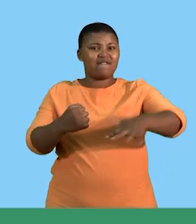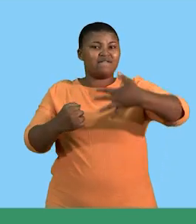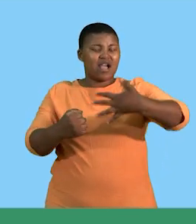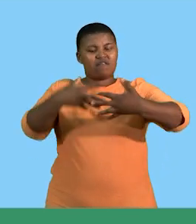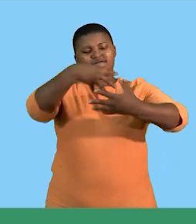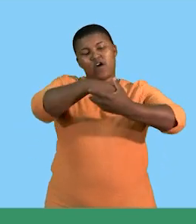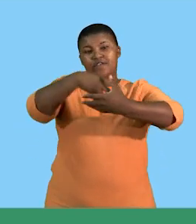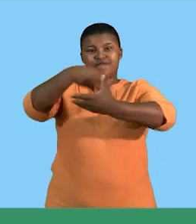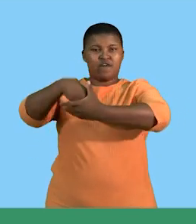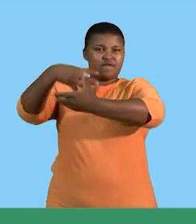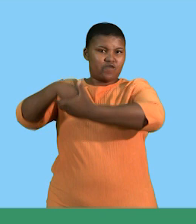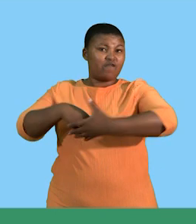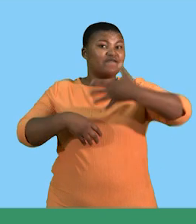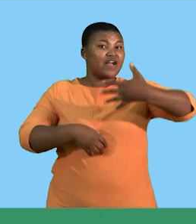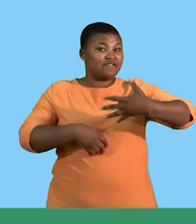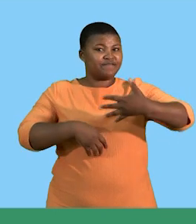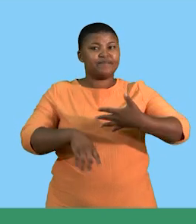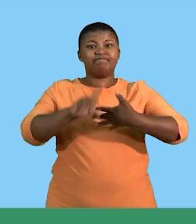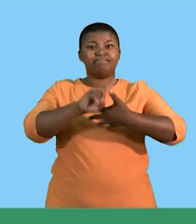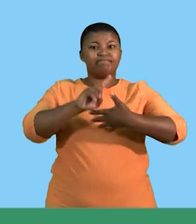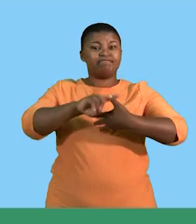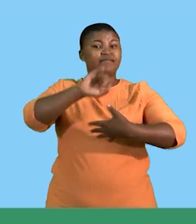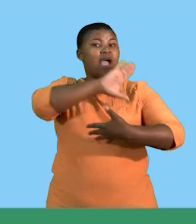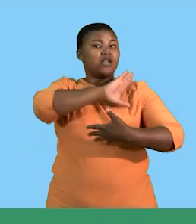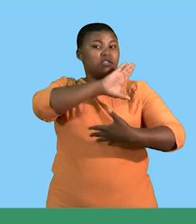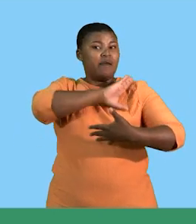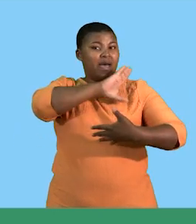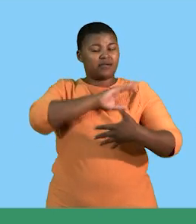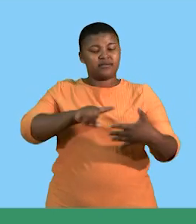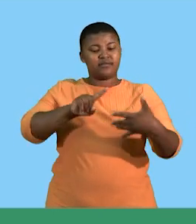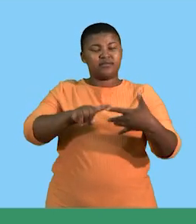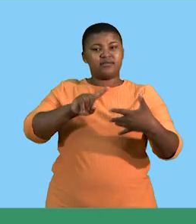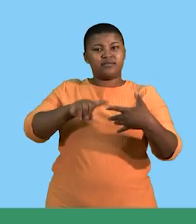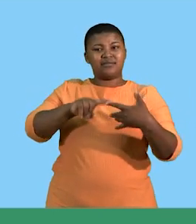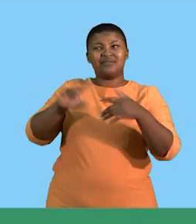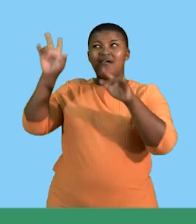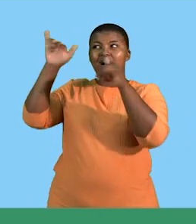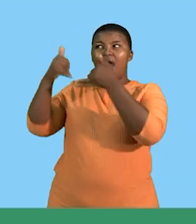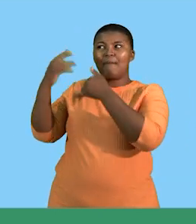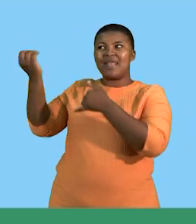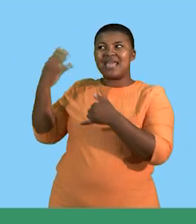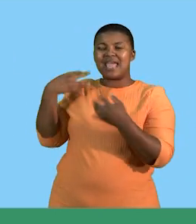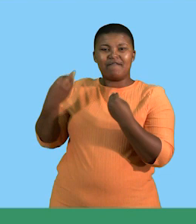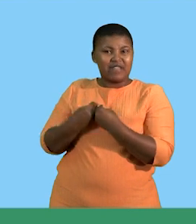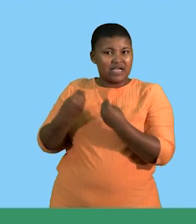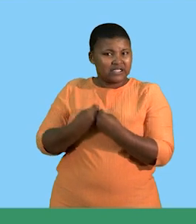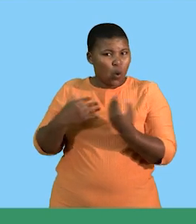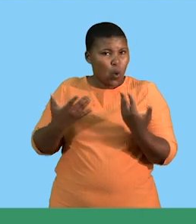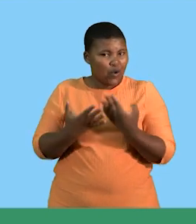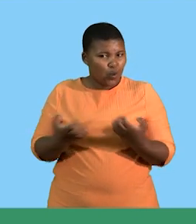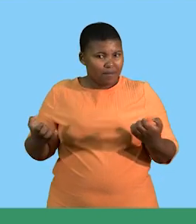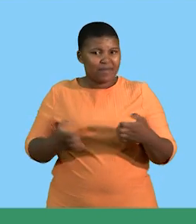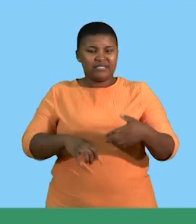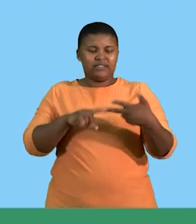our consumers, of course. Then our second one is our suppliers. Our third one is then